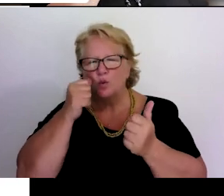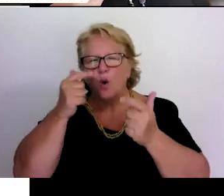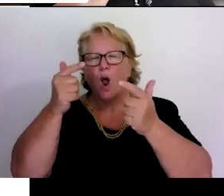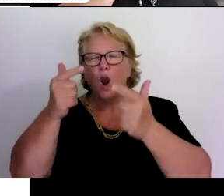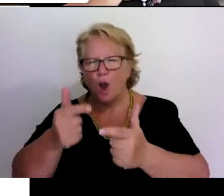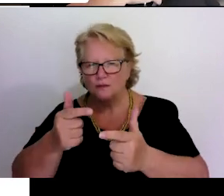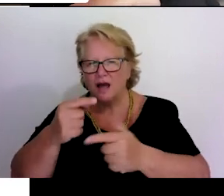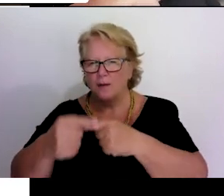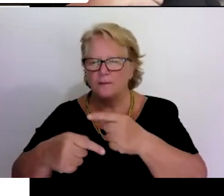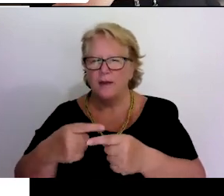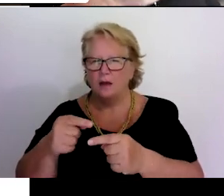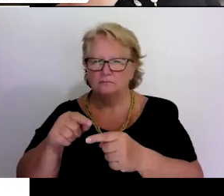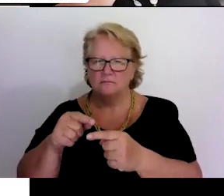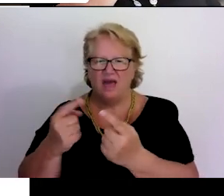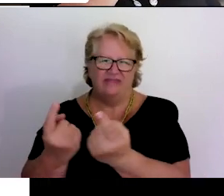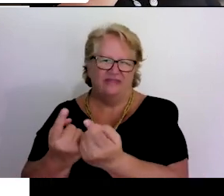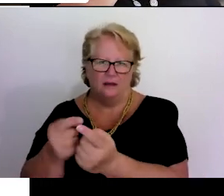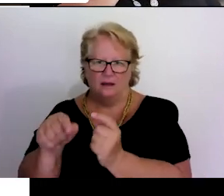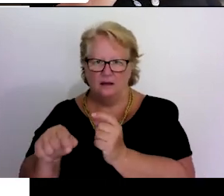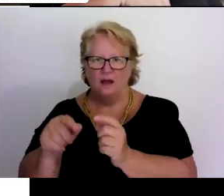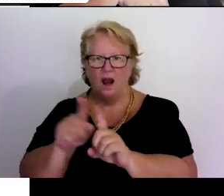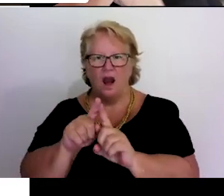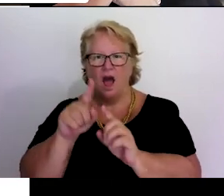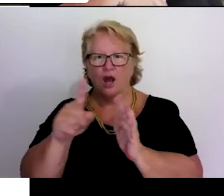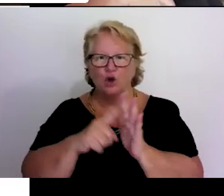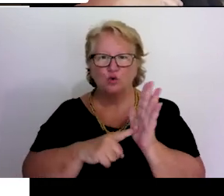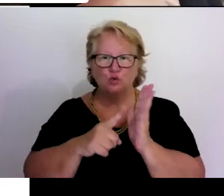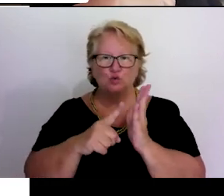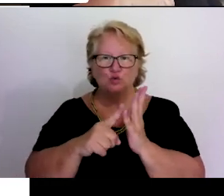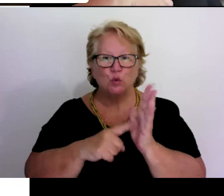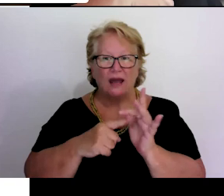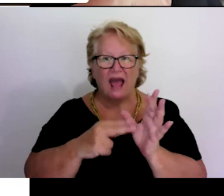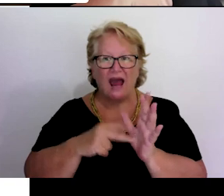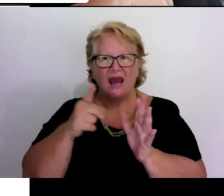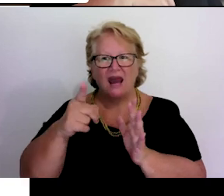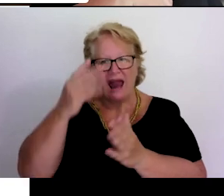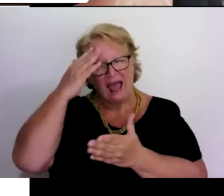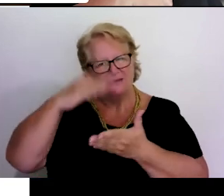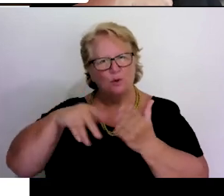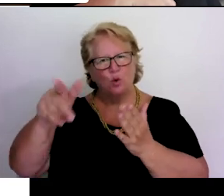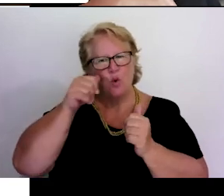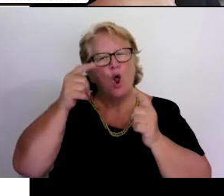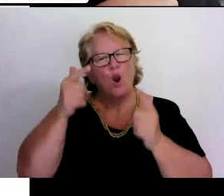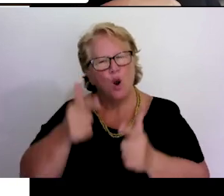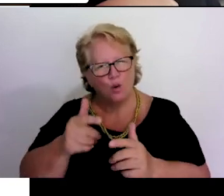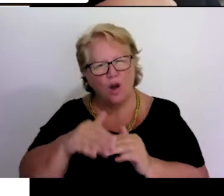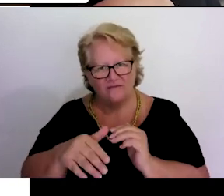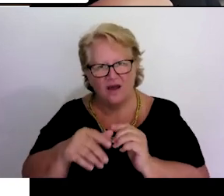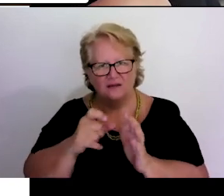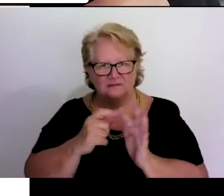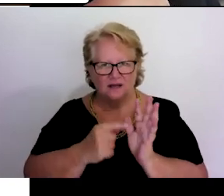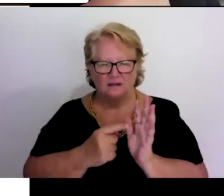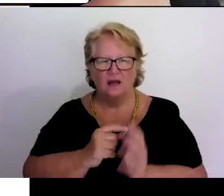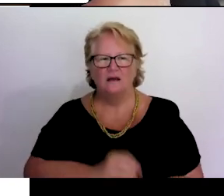something. So in this case, Julian is one of the experts because he knows a lot about disability data. And